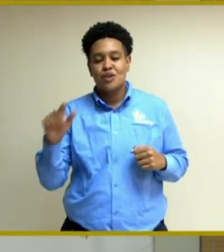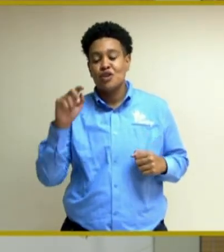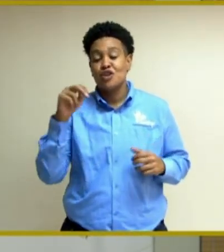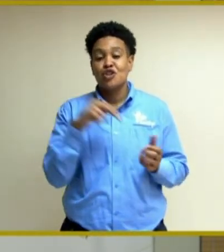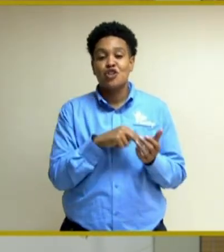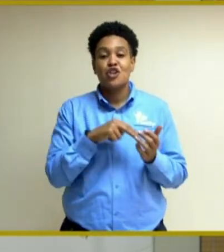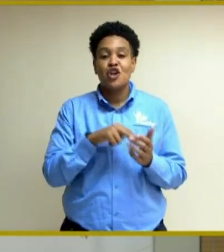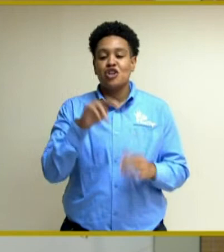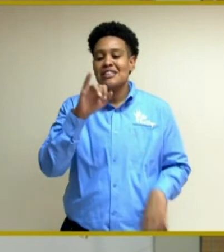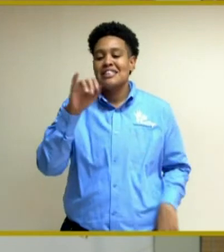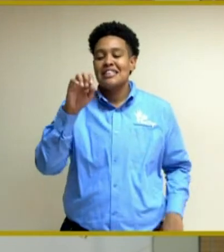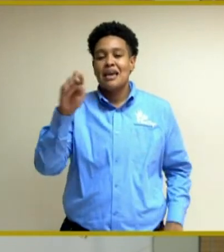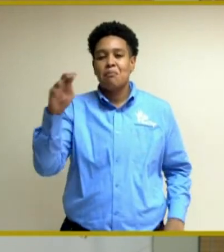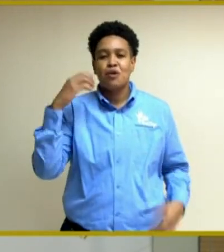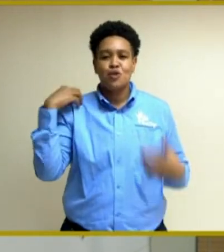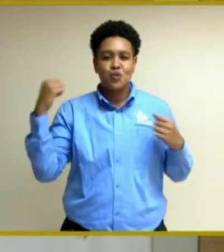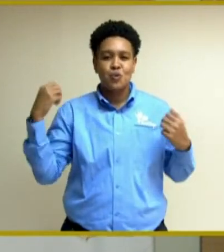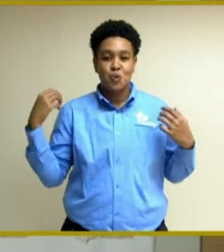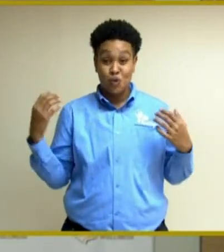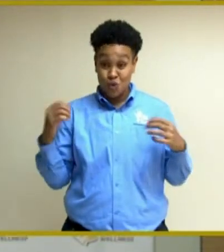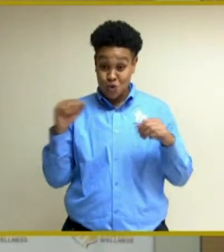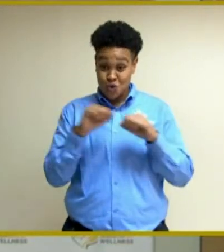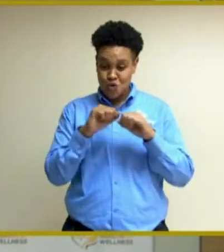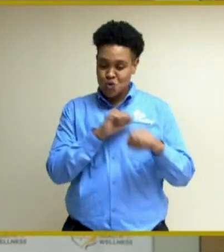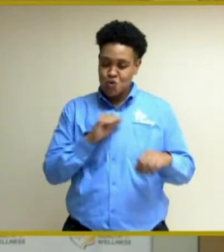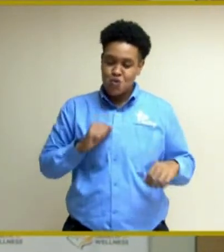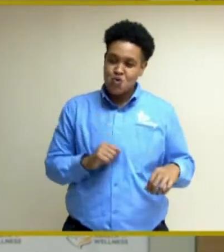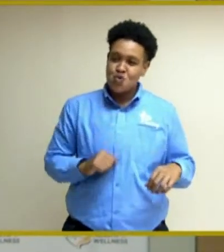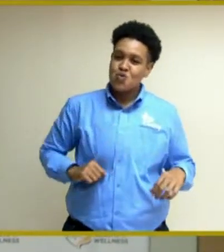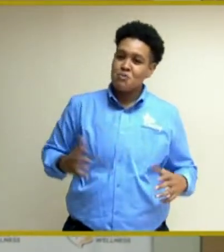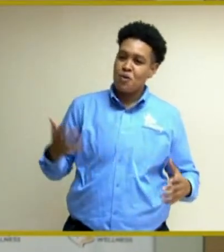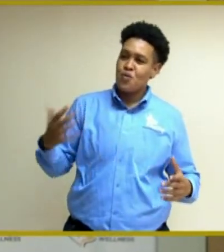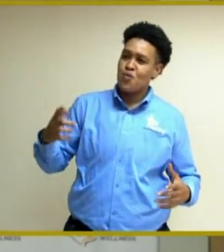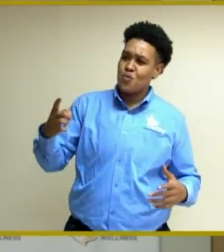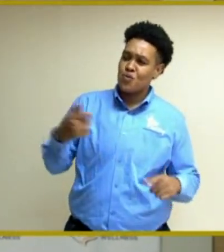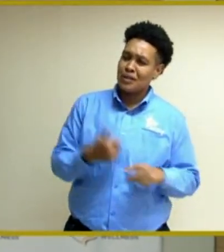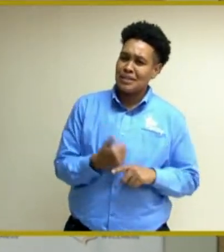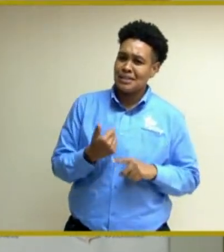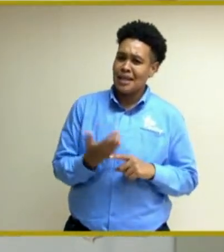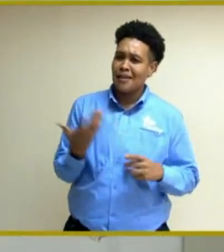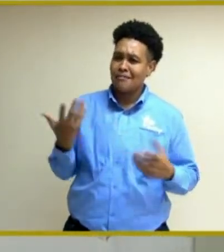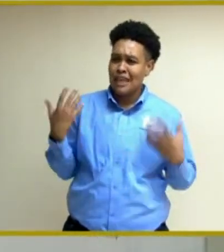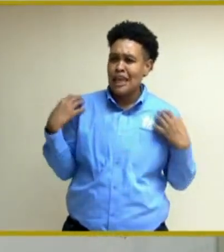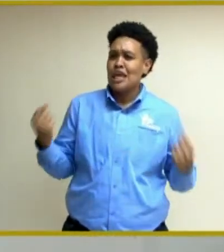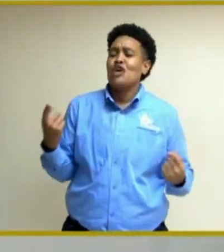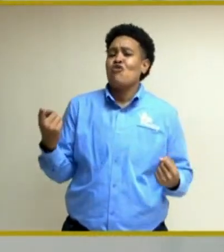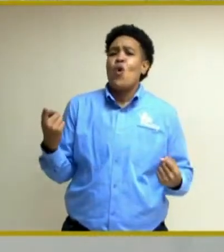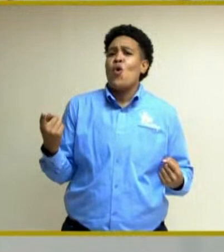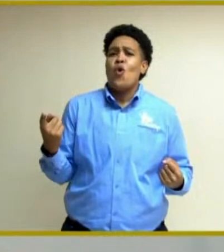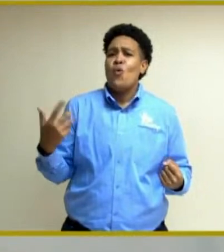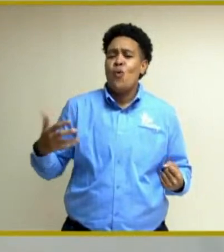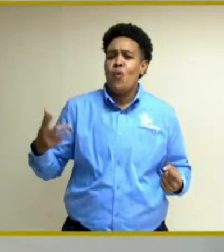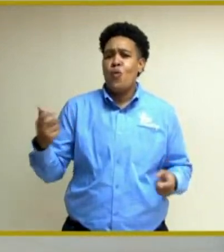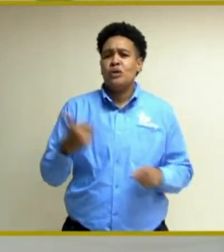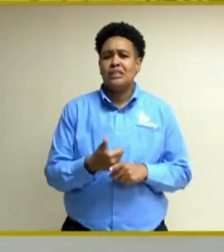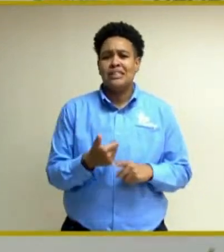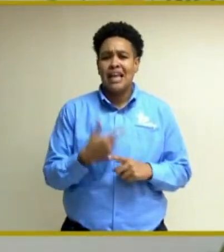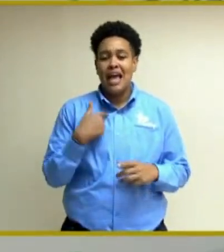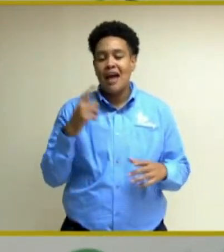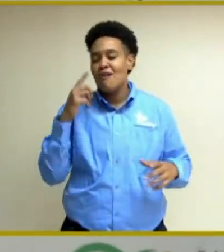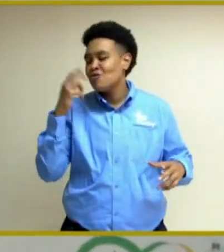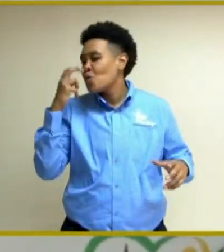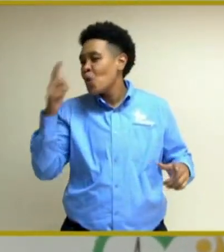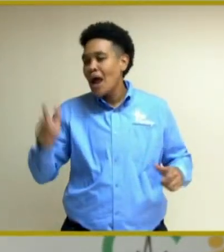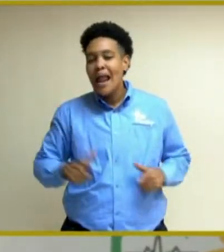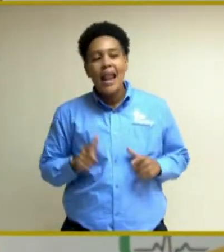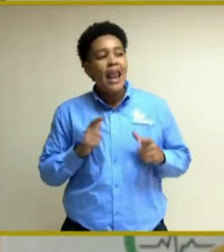super healthcare hero, and deserve all the accolades and the praise. And I had no doubt that you were alive and well, because I